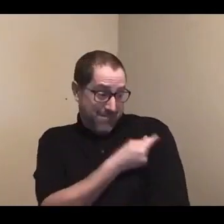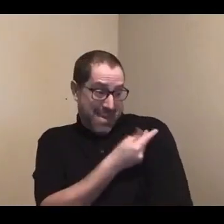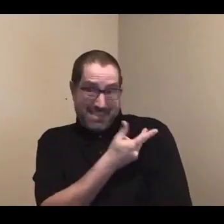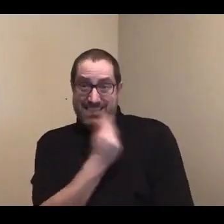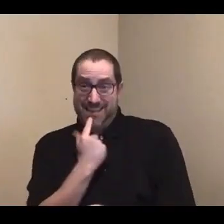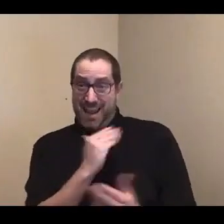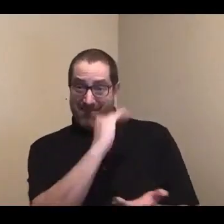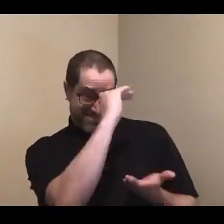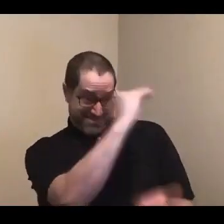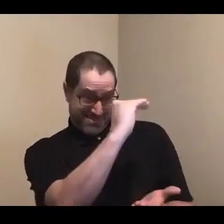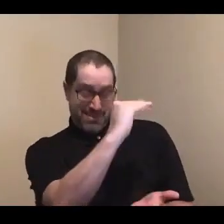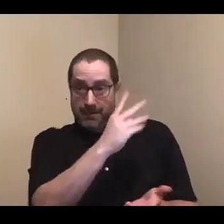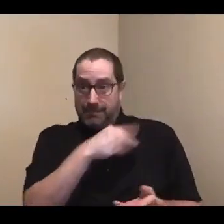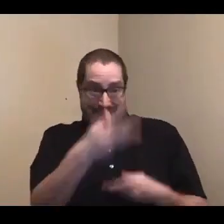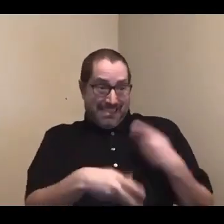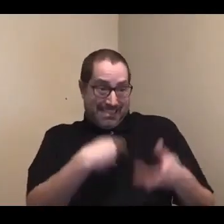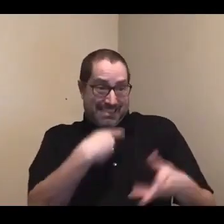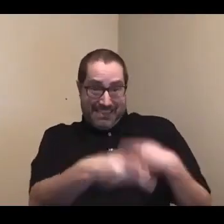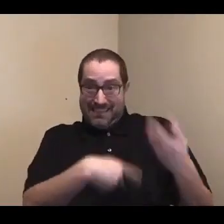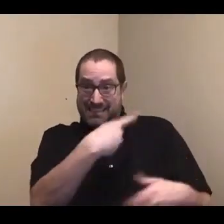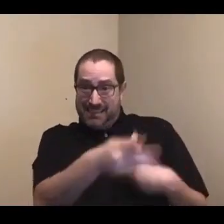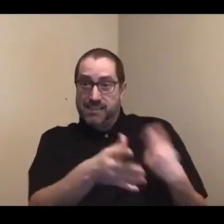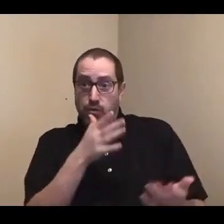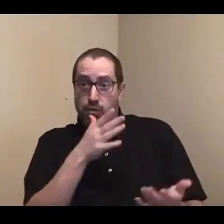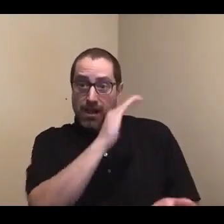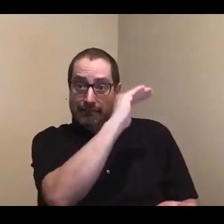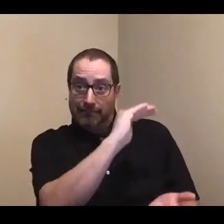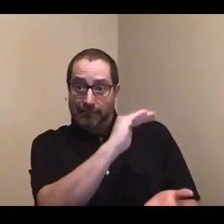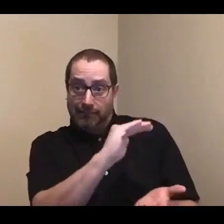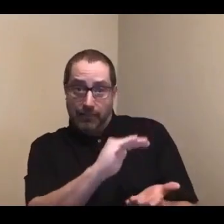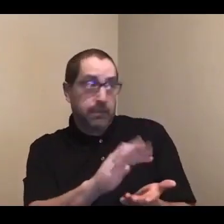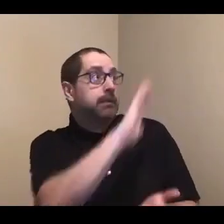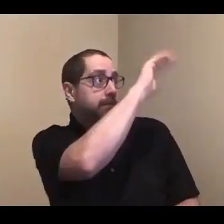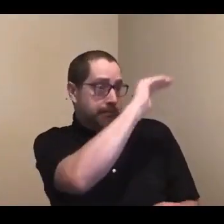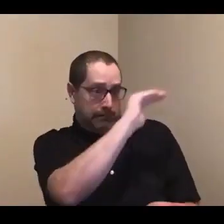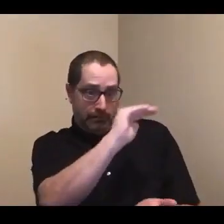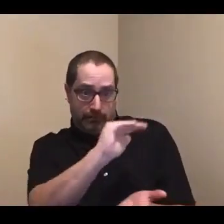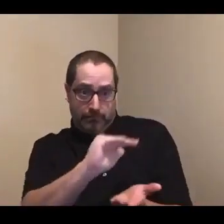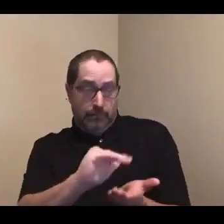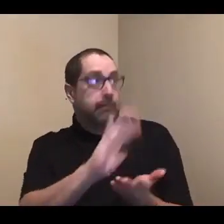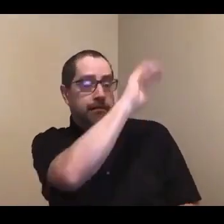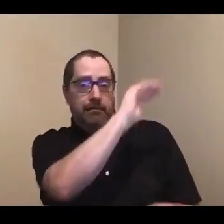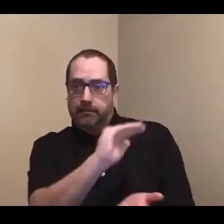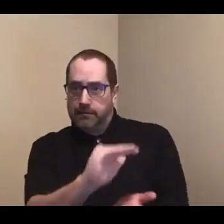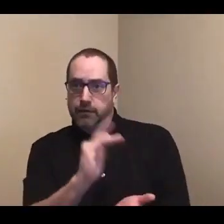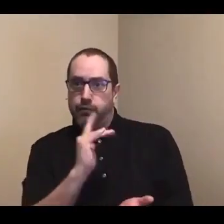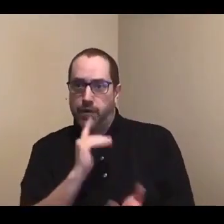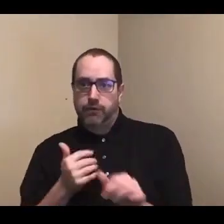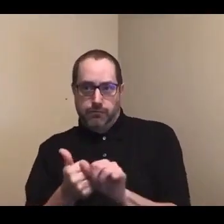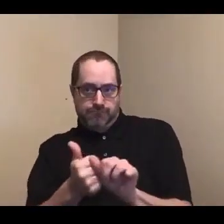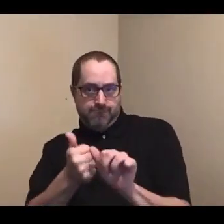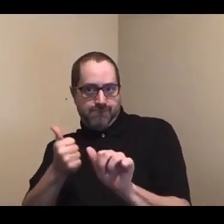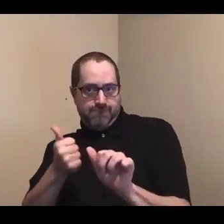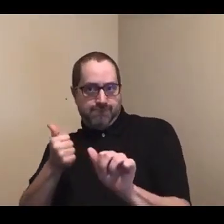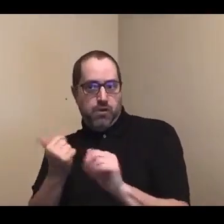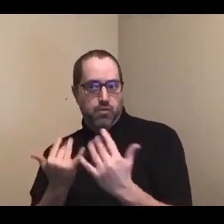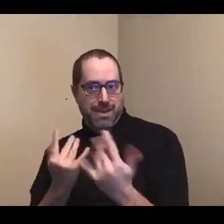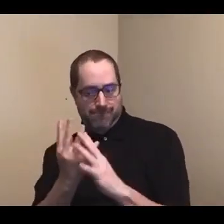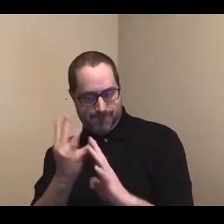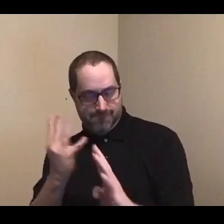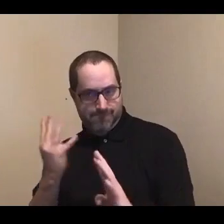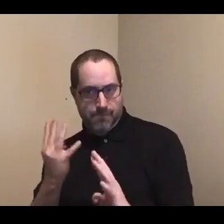to, and you will be able to book your appointment very soon. So everyone should book your appointment and get vaccinated